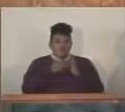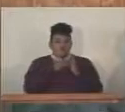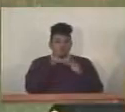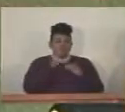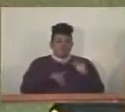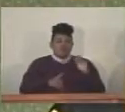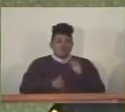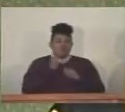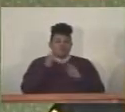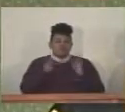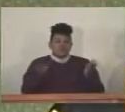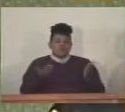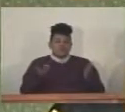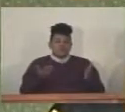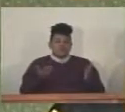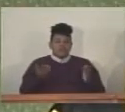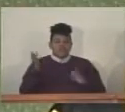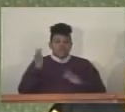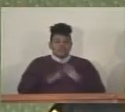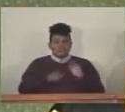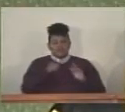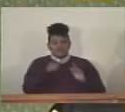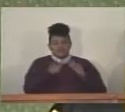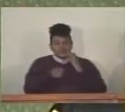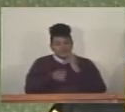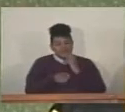tried separately,